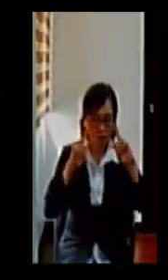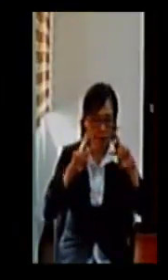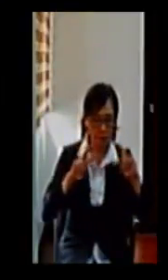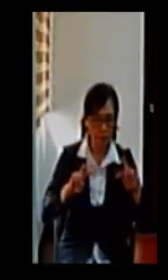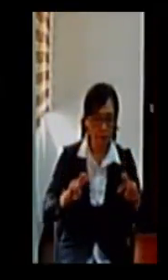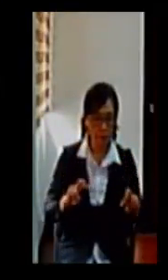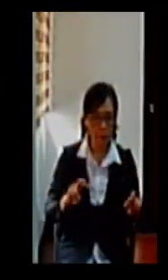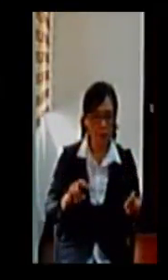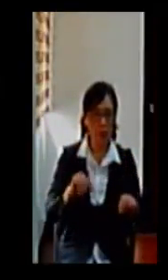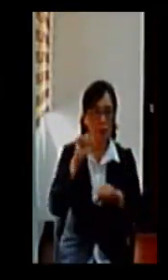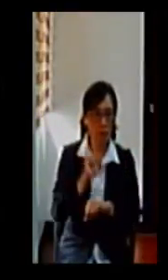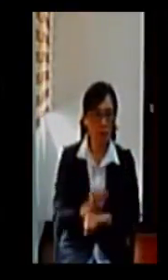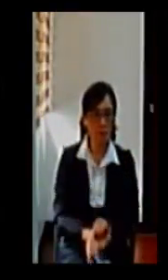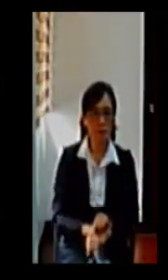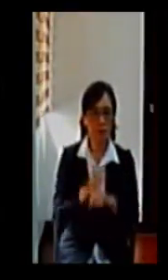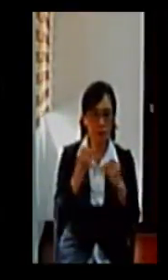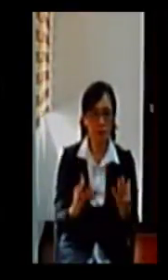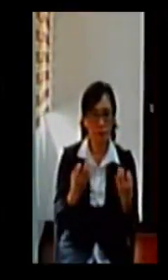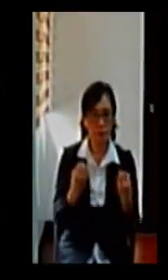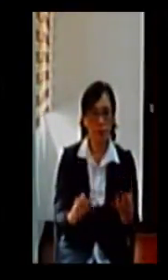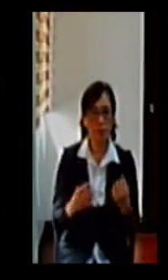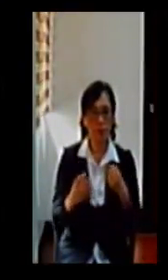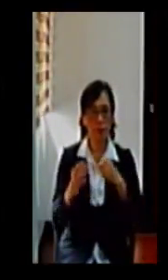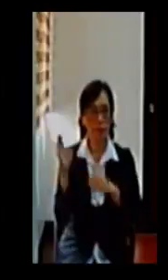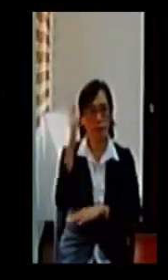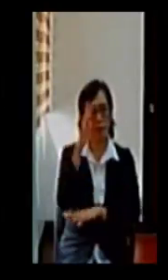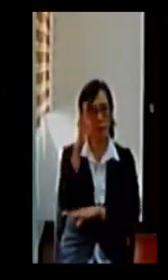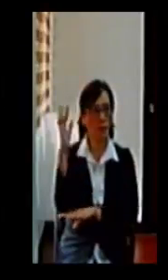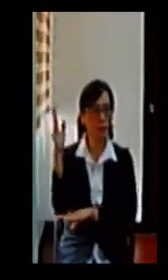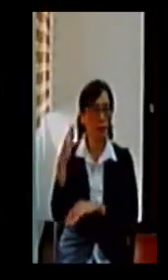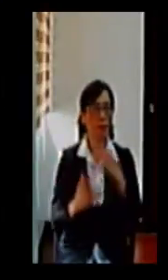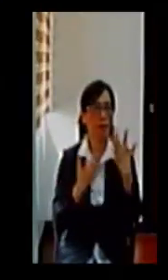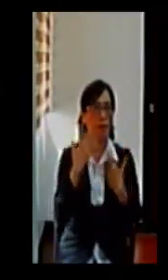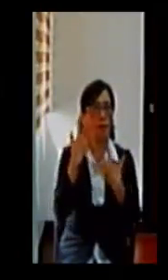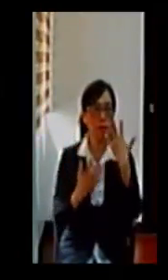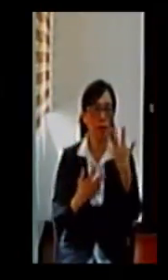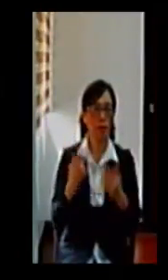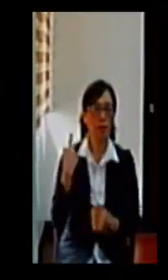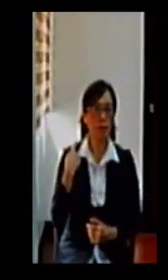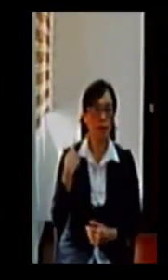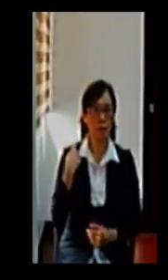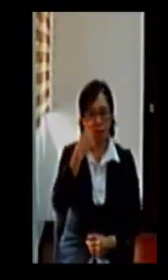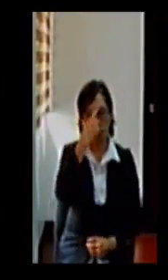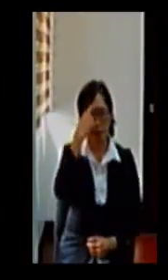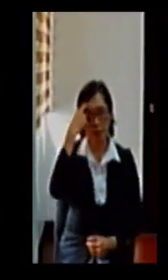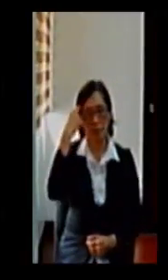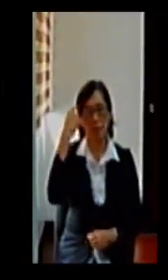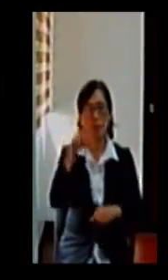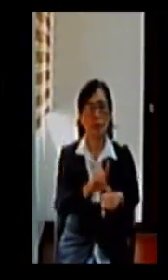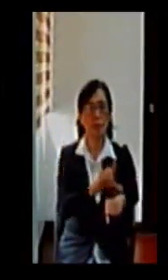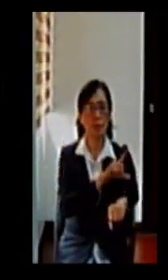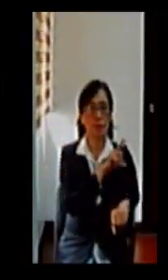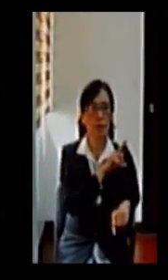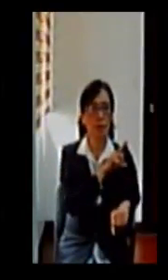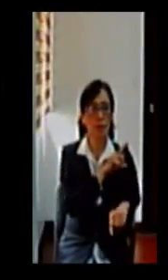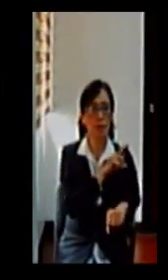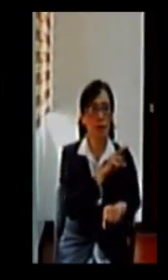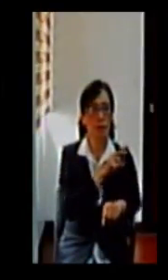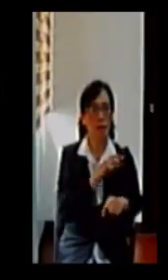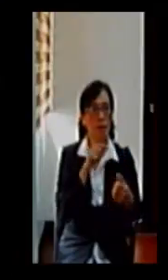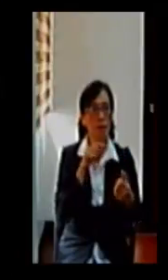investigating the impacts of so many forest fires that we had. That is because we had prolonged periods